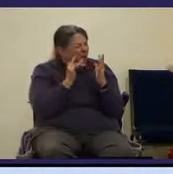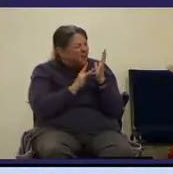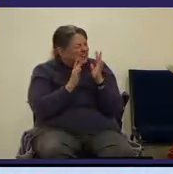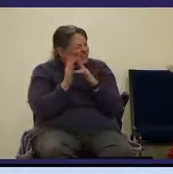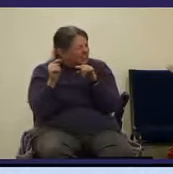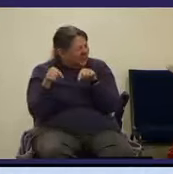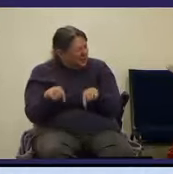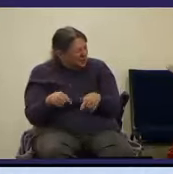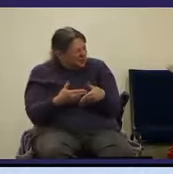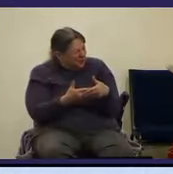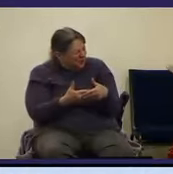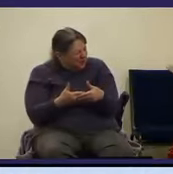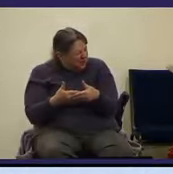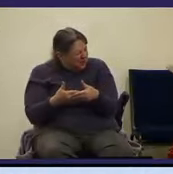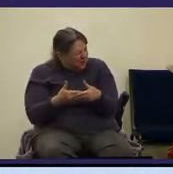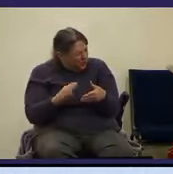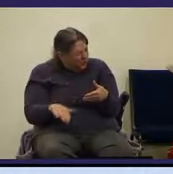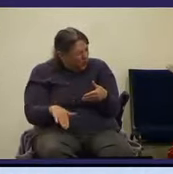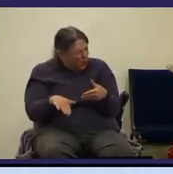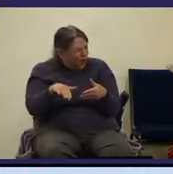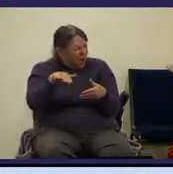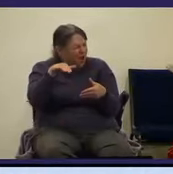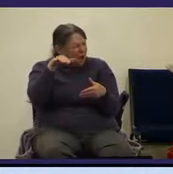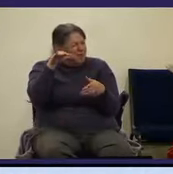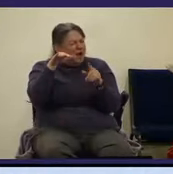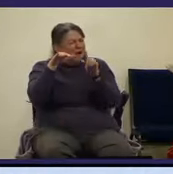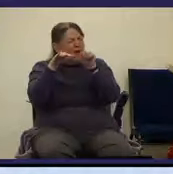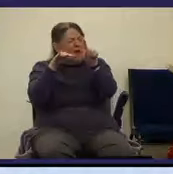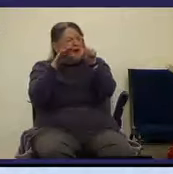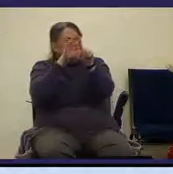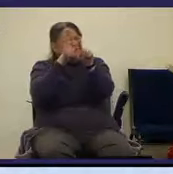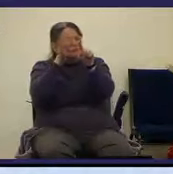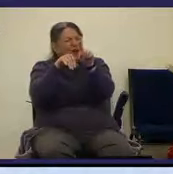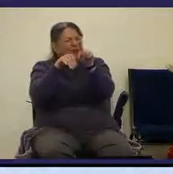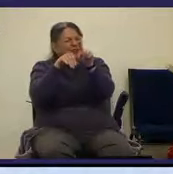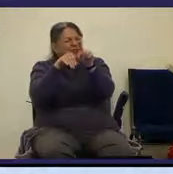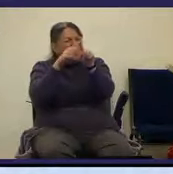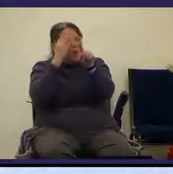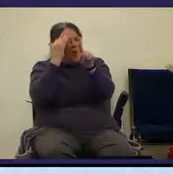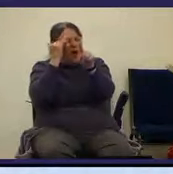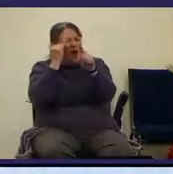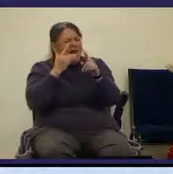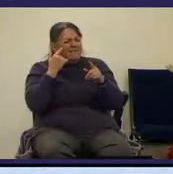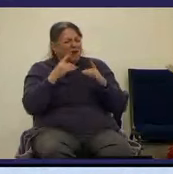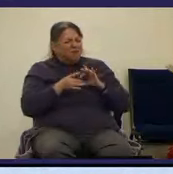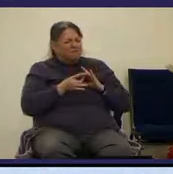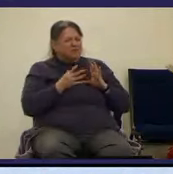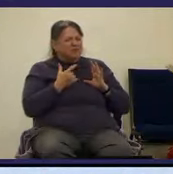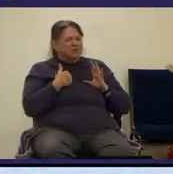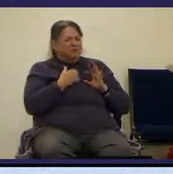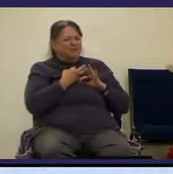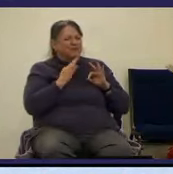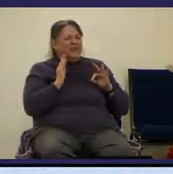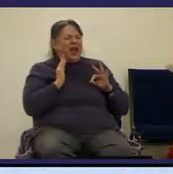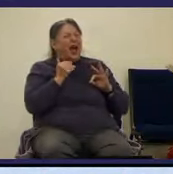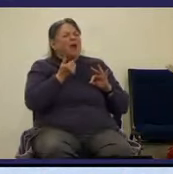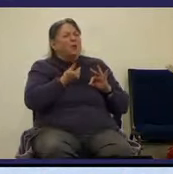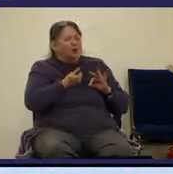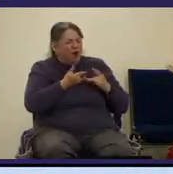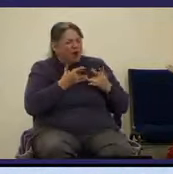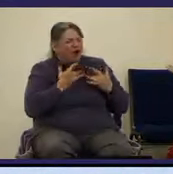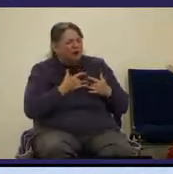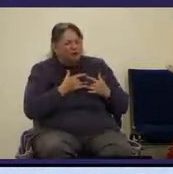babe but became a man and went to that cross to set captives free. Thank you for your hope. Thank you for your